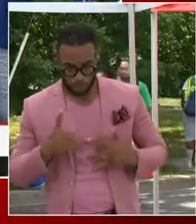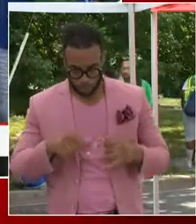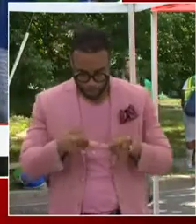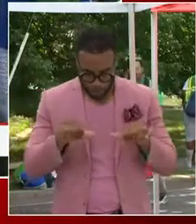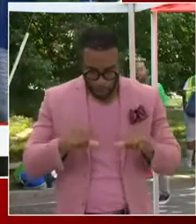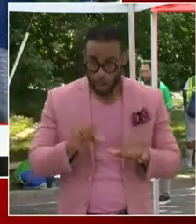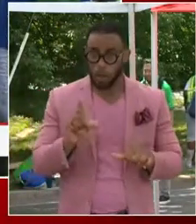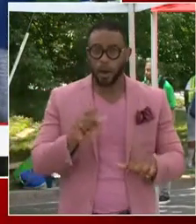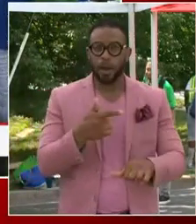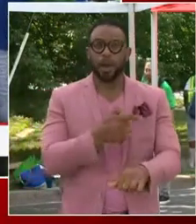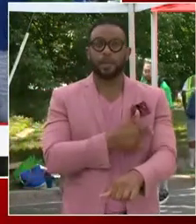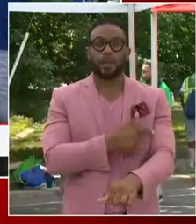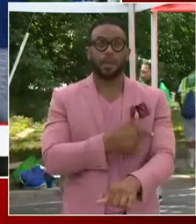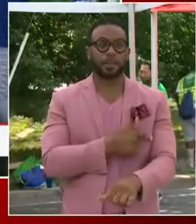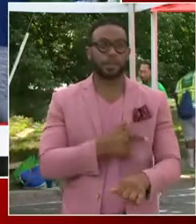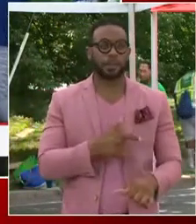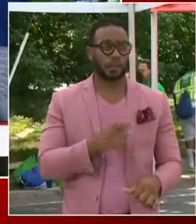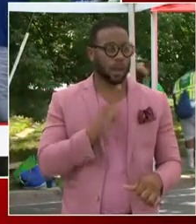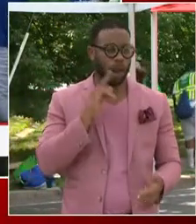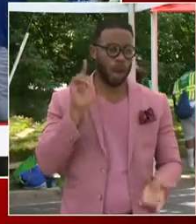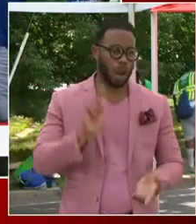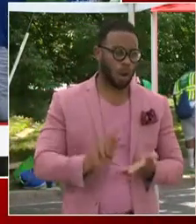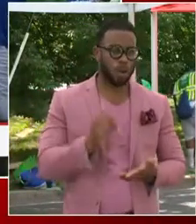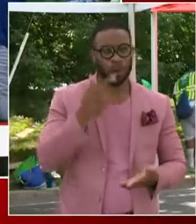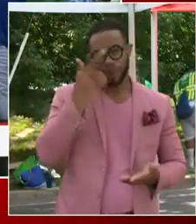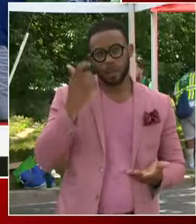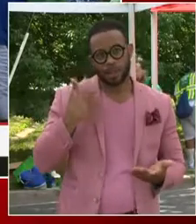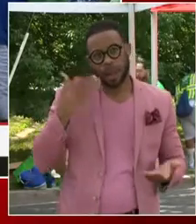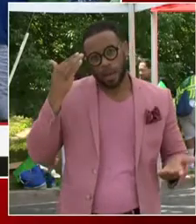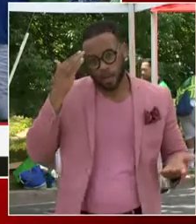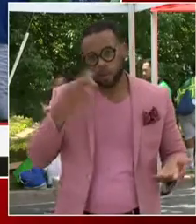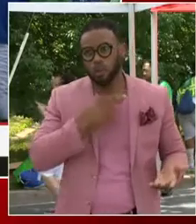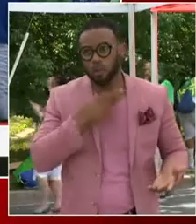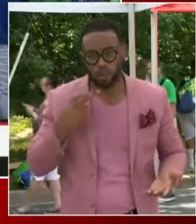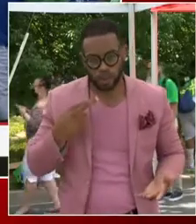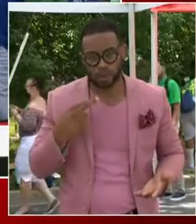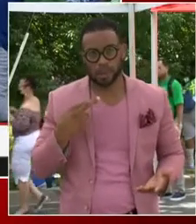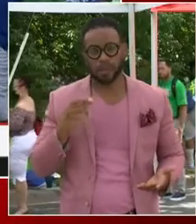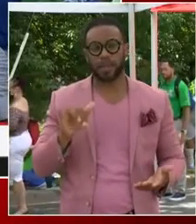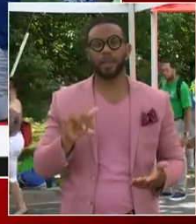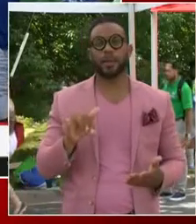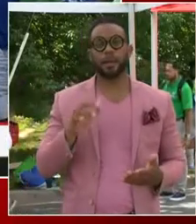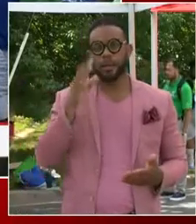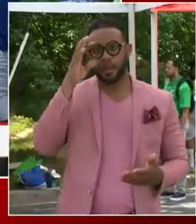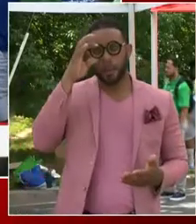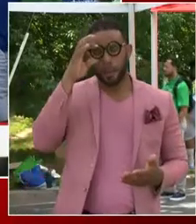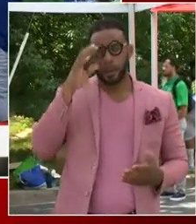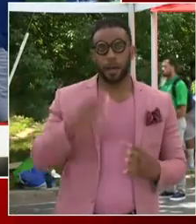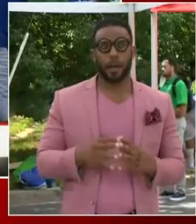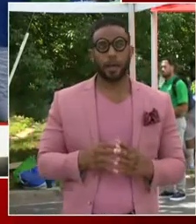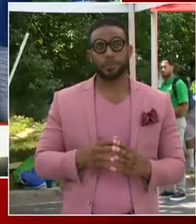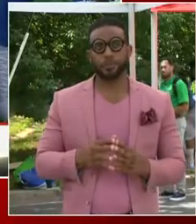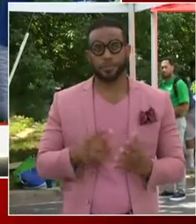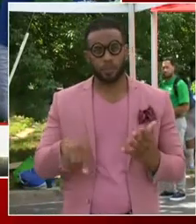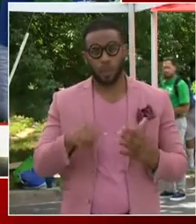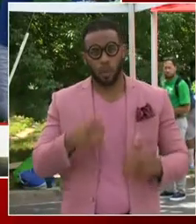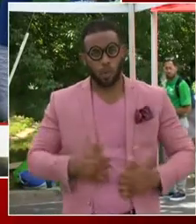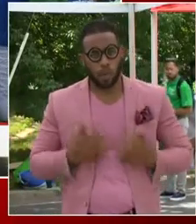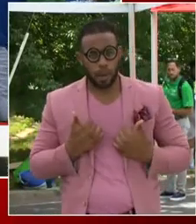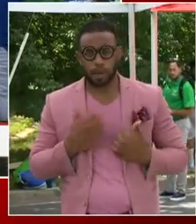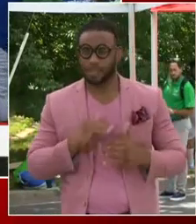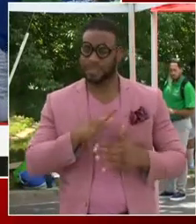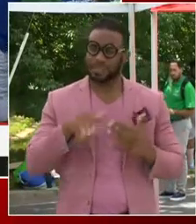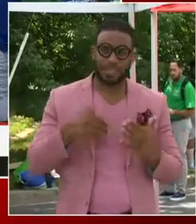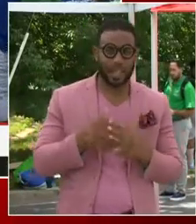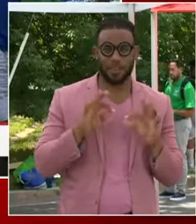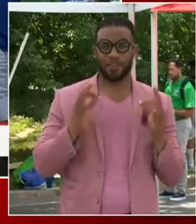areas where vaccinations are lower because I know the risk that those residents and their